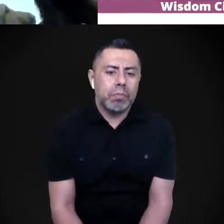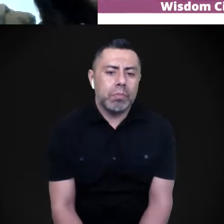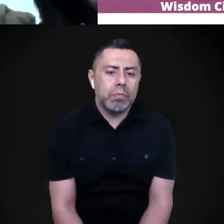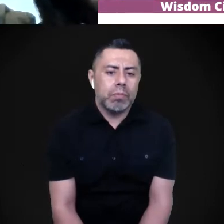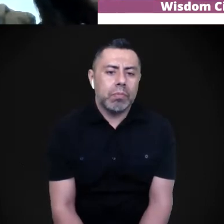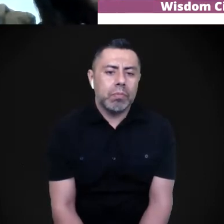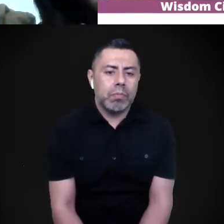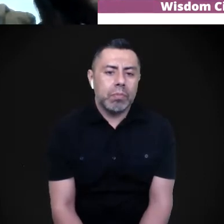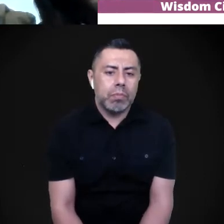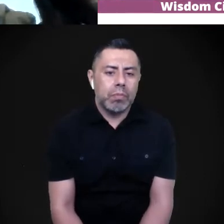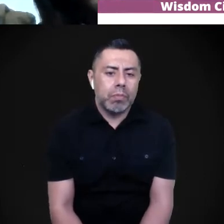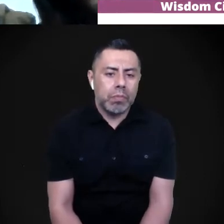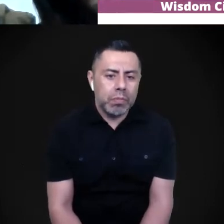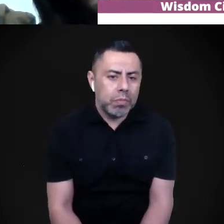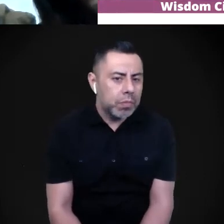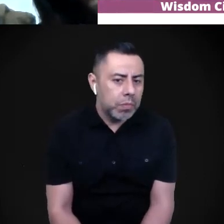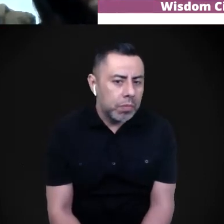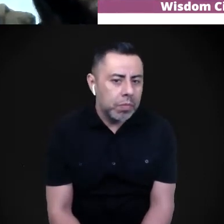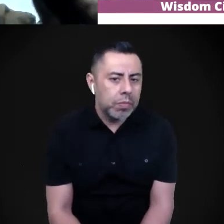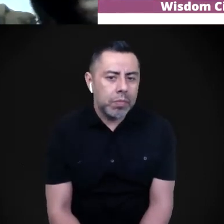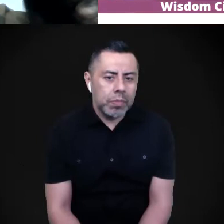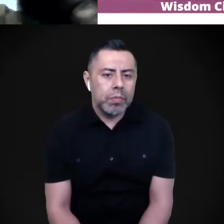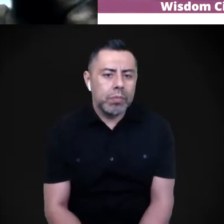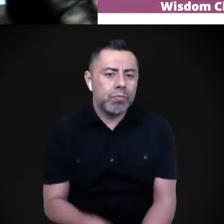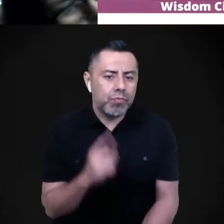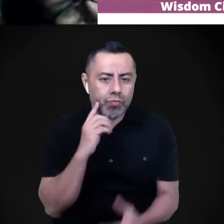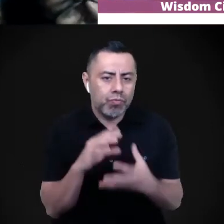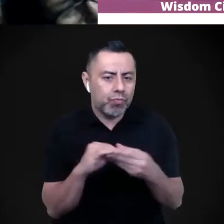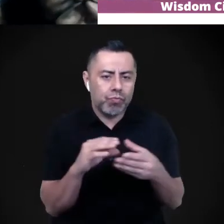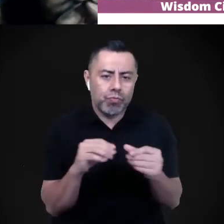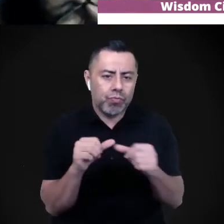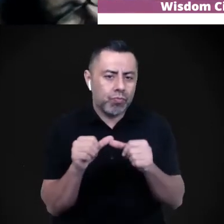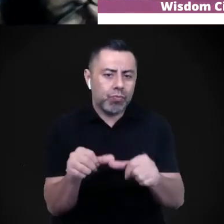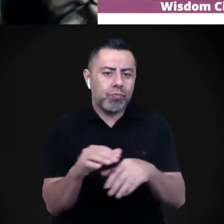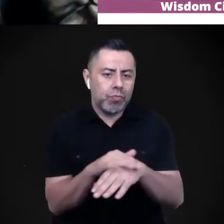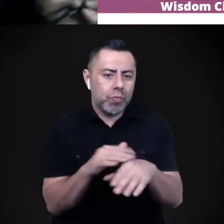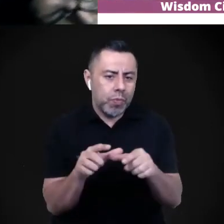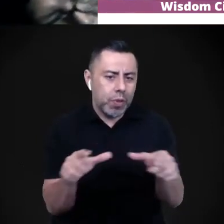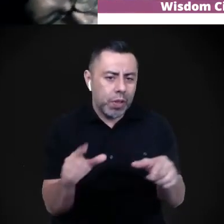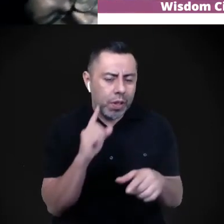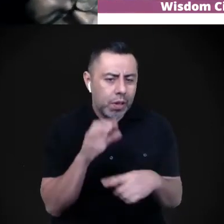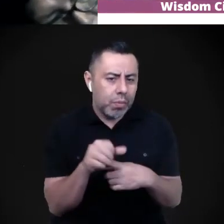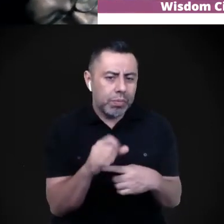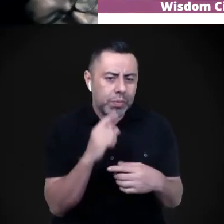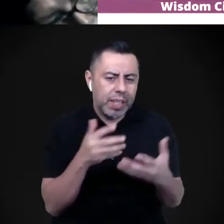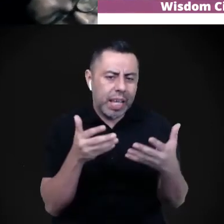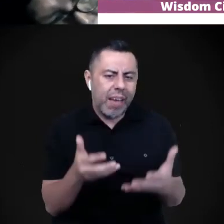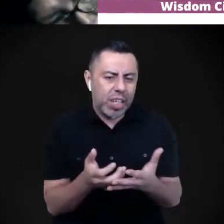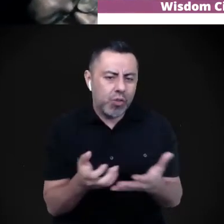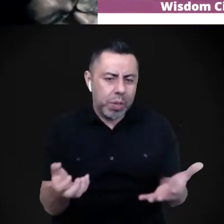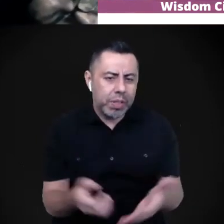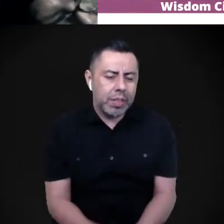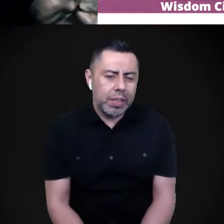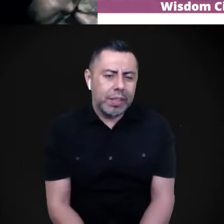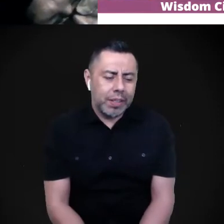Heavy equipment had no agent, then they used need. Hard to spare on this. At then, oh,